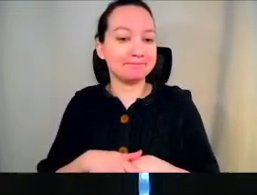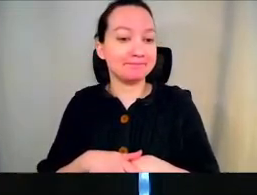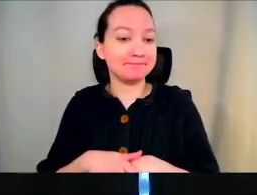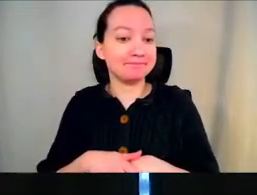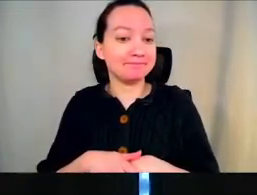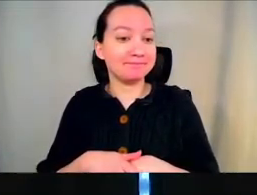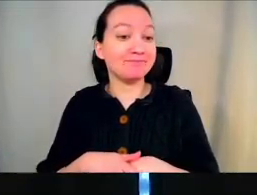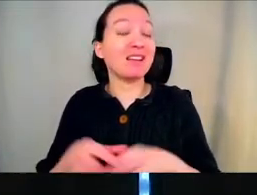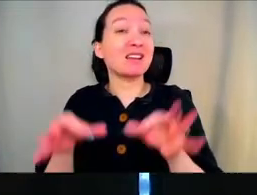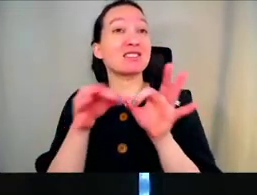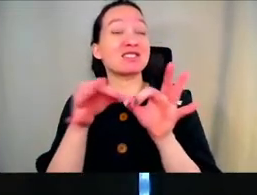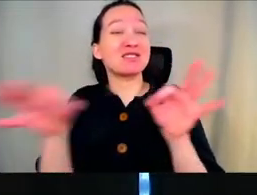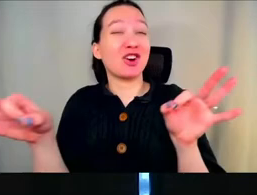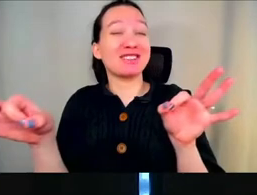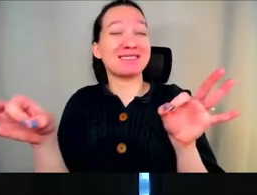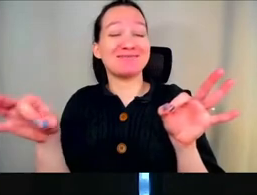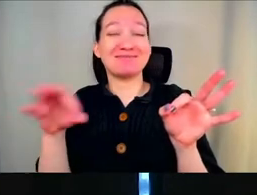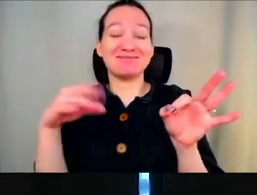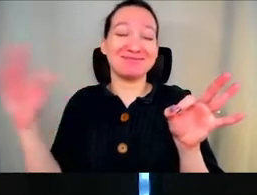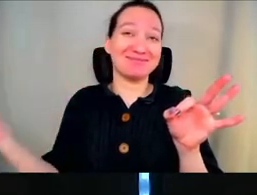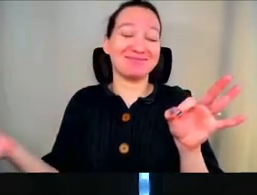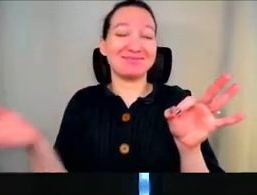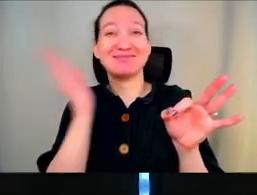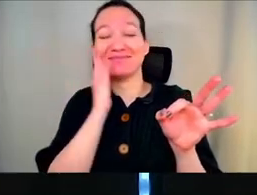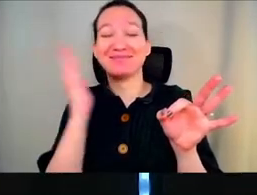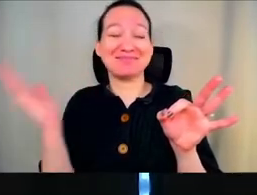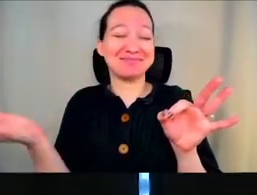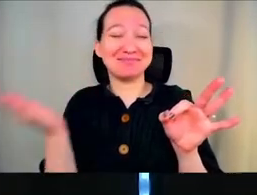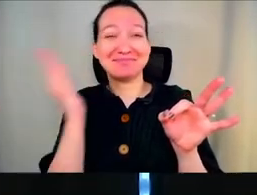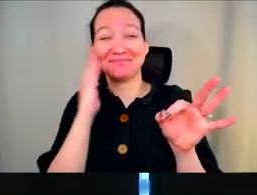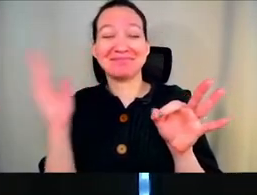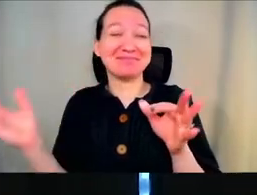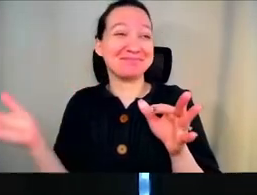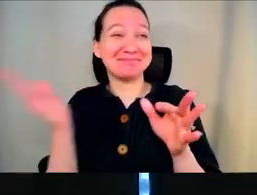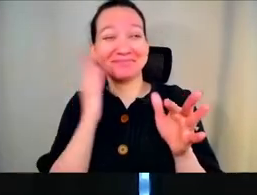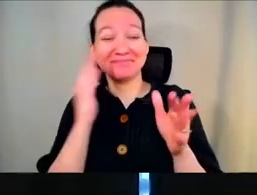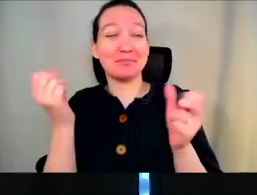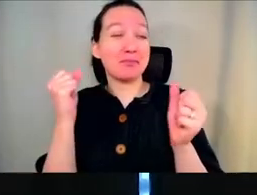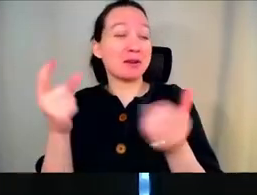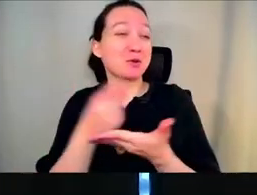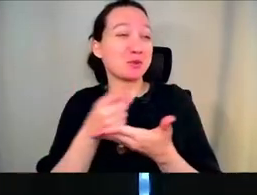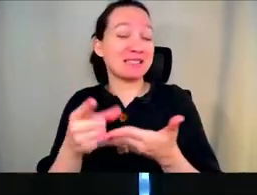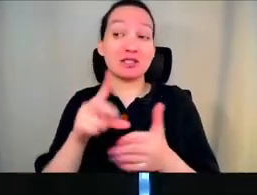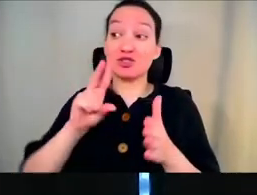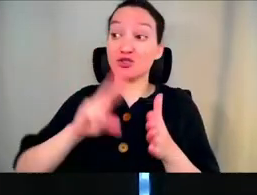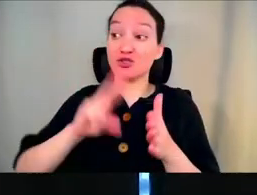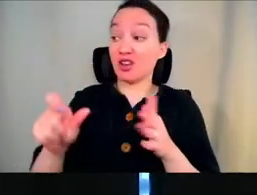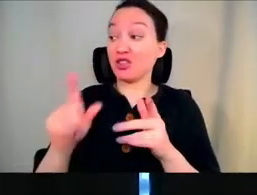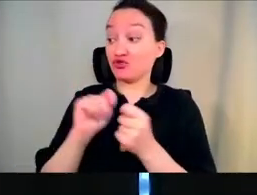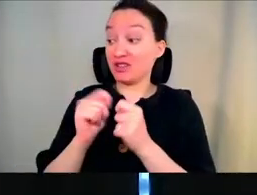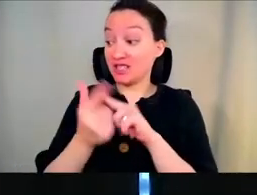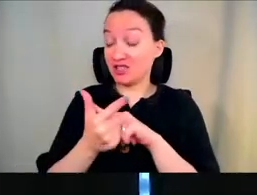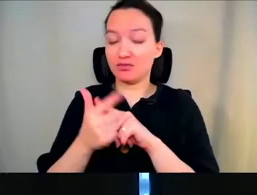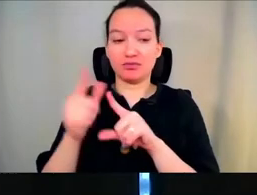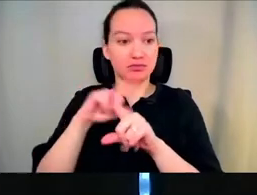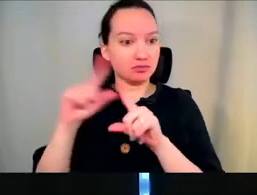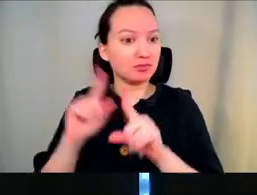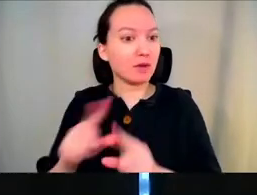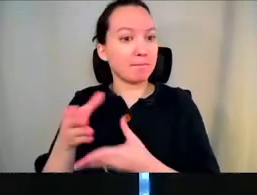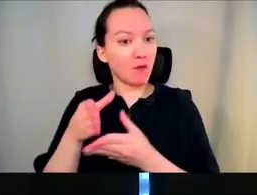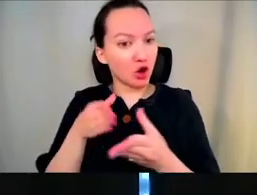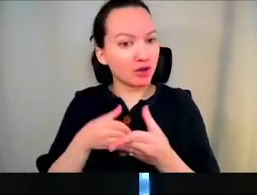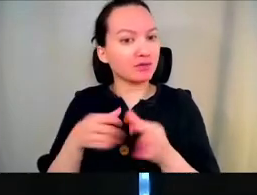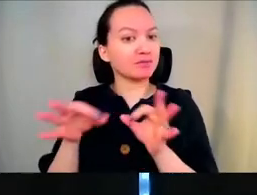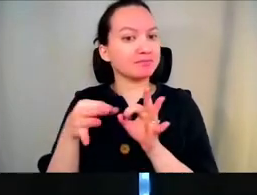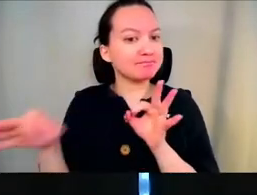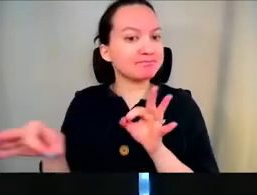verse has been slapping me in the face for weeks, okay? And I'd encourage you again, read it in other translations because you get all sorts of different aspects of this